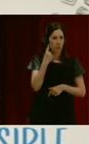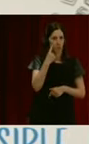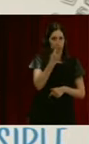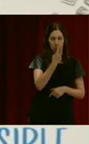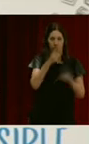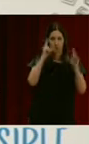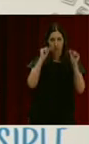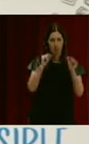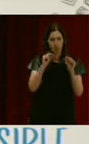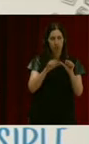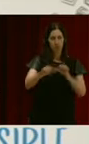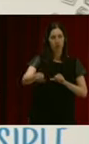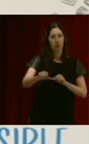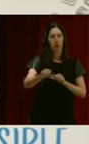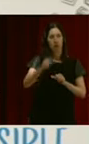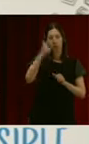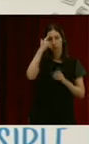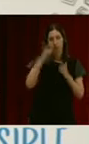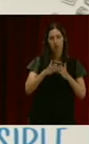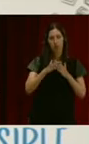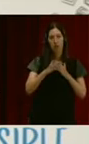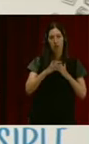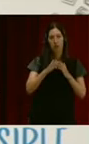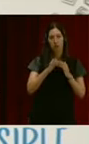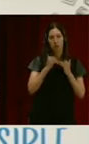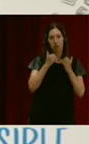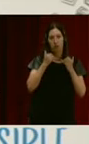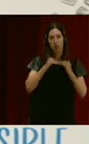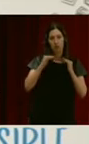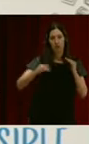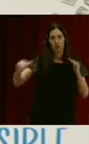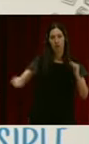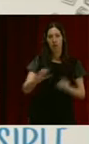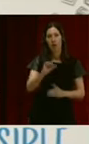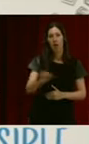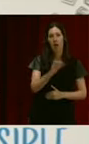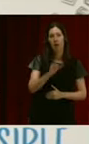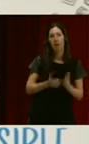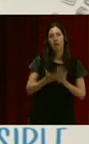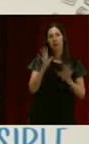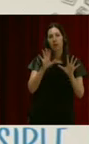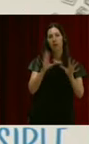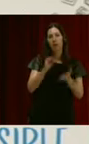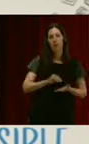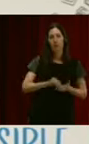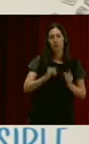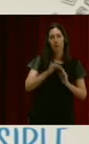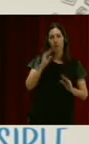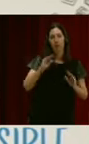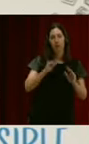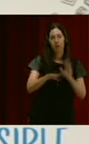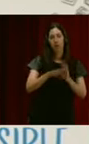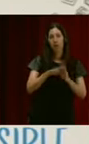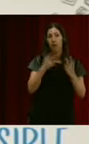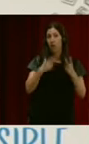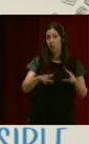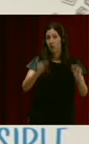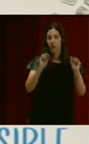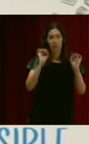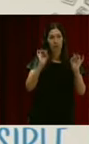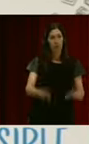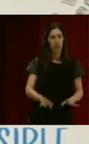When the person wants to stop using the system, they can close their eyes. We can check the brain pattern and the